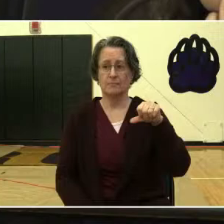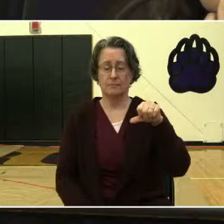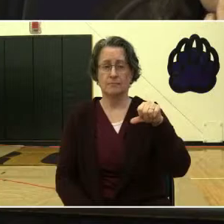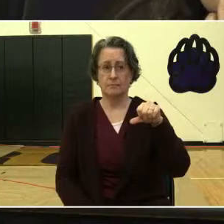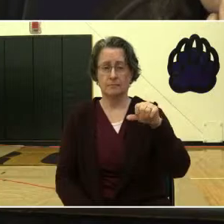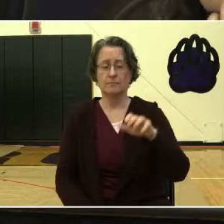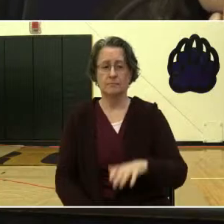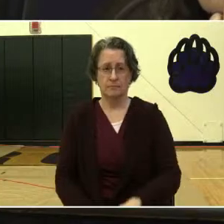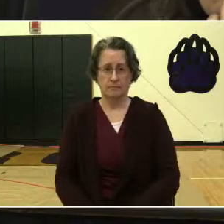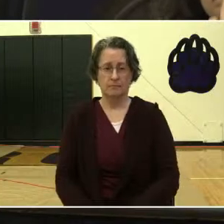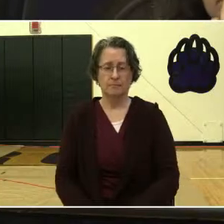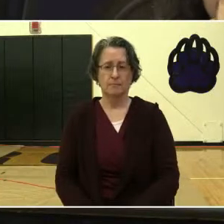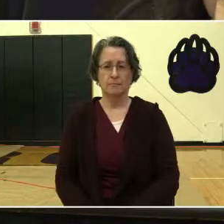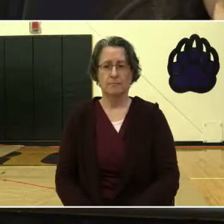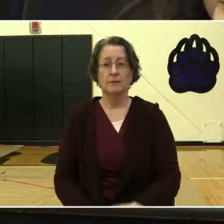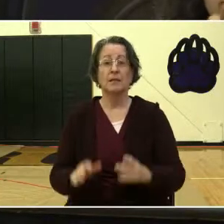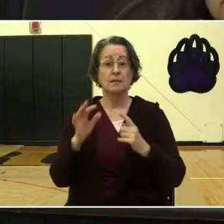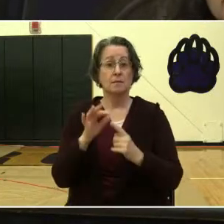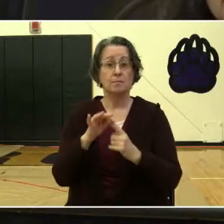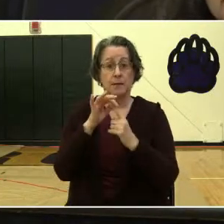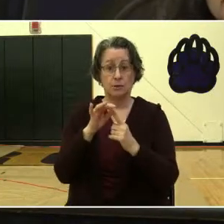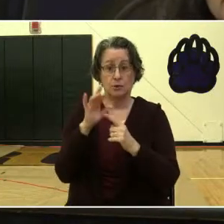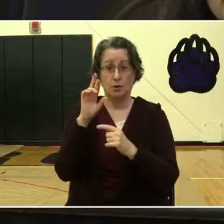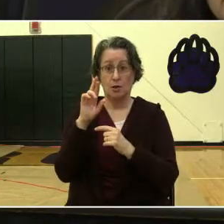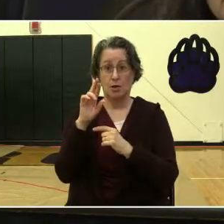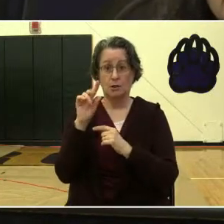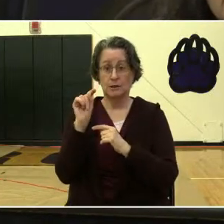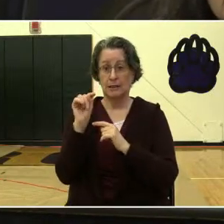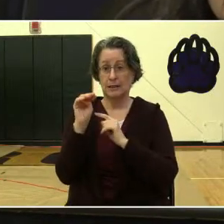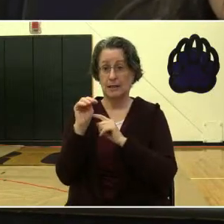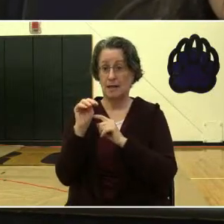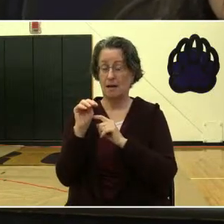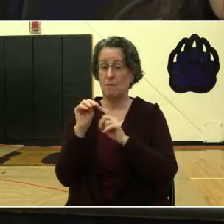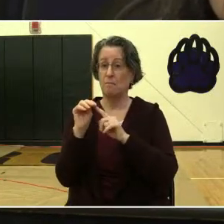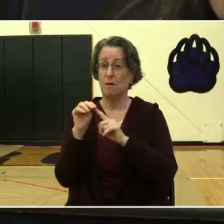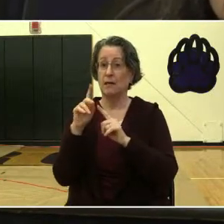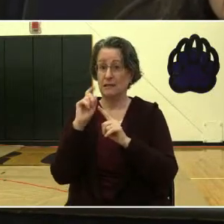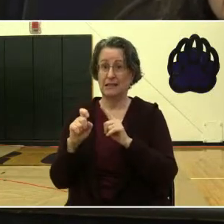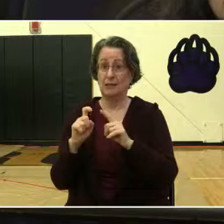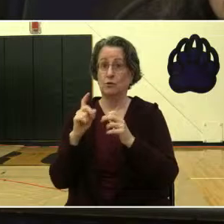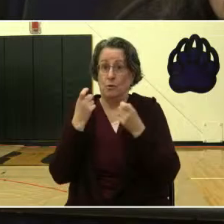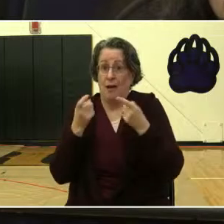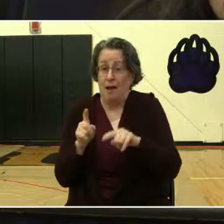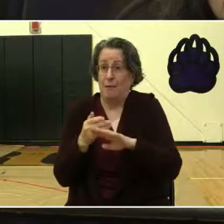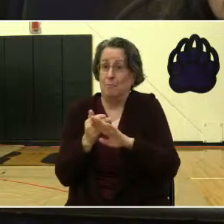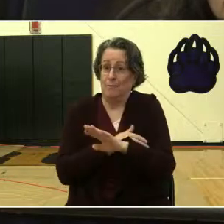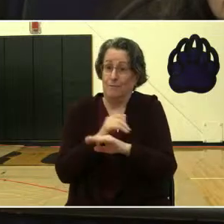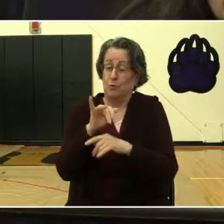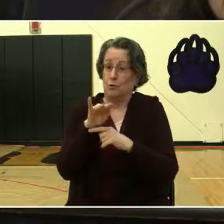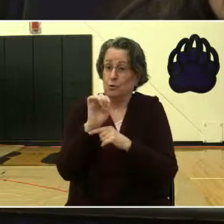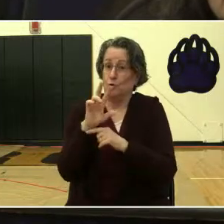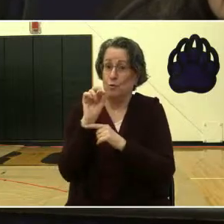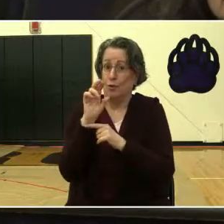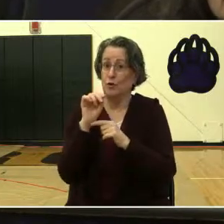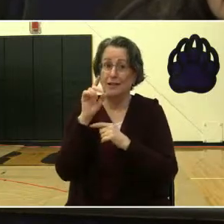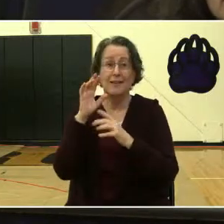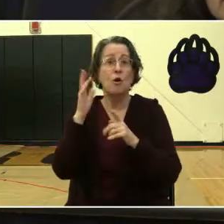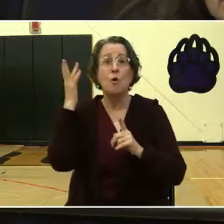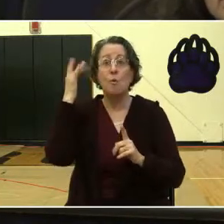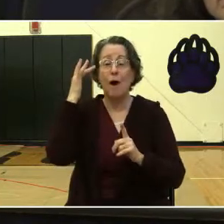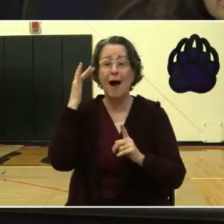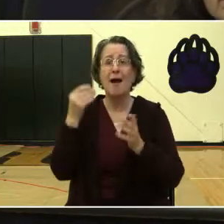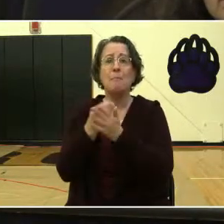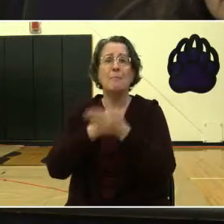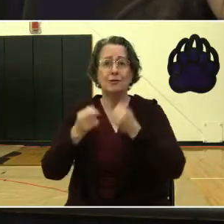special uh representative town meeting prior to June 30th so that as we enter into the next uh fiscal